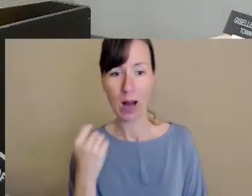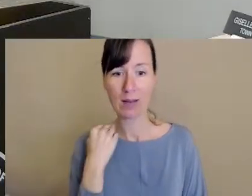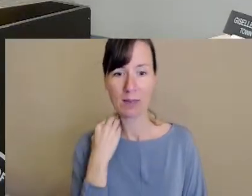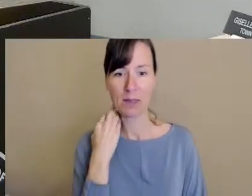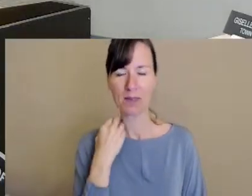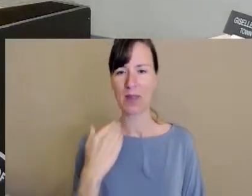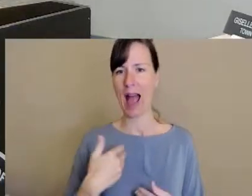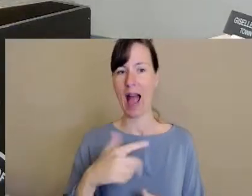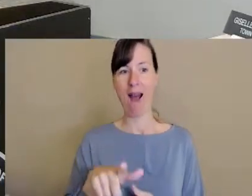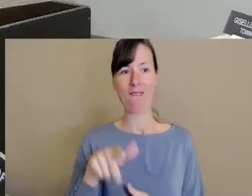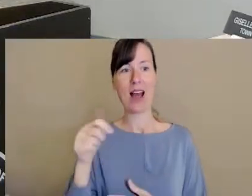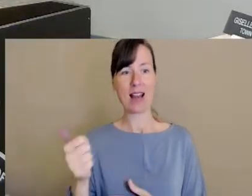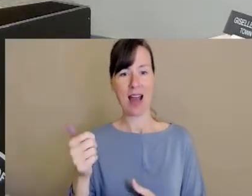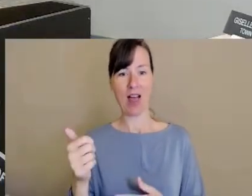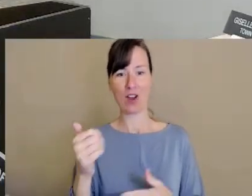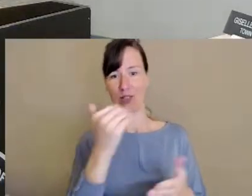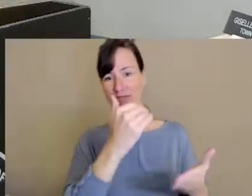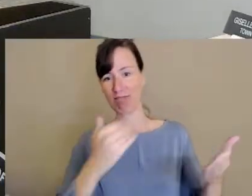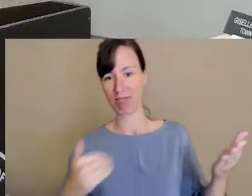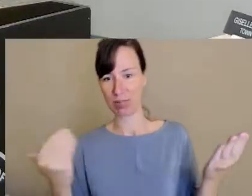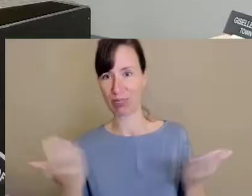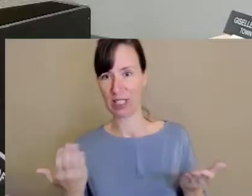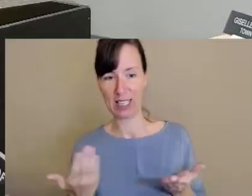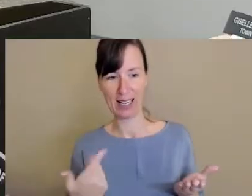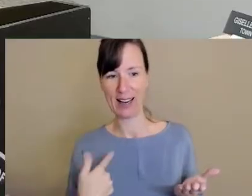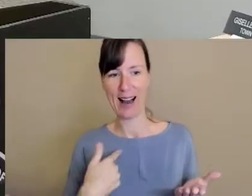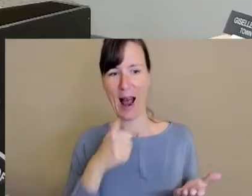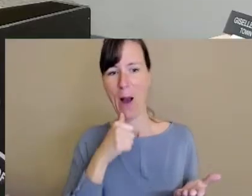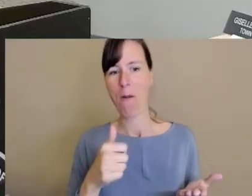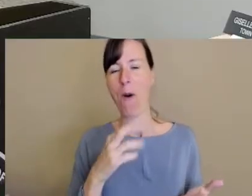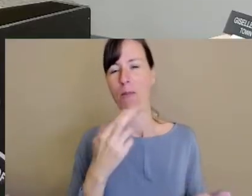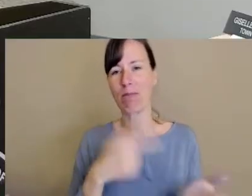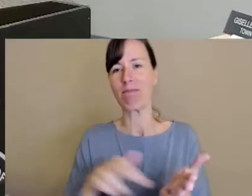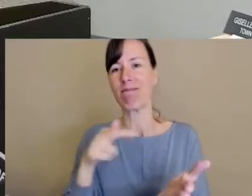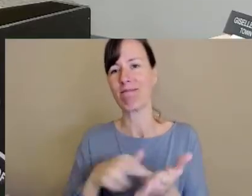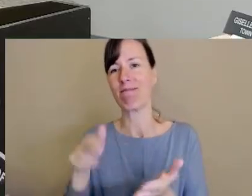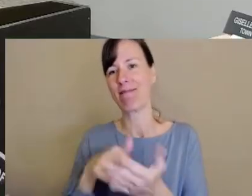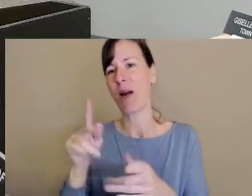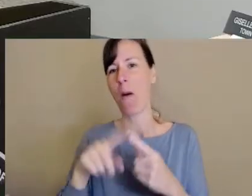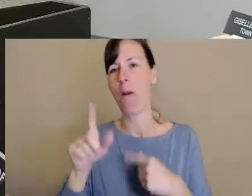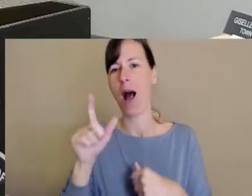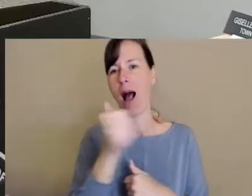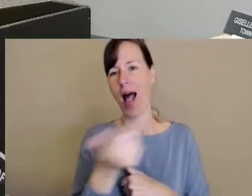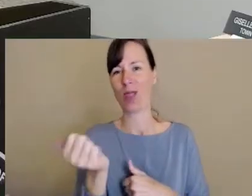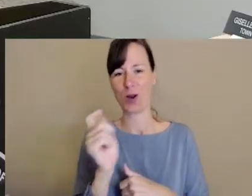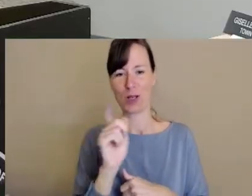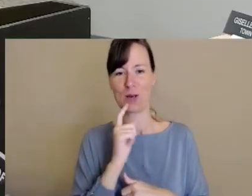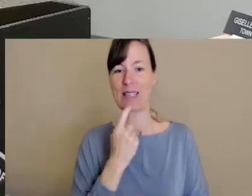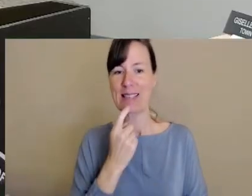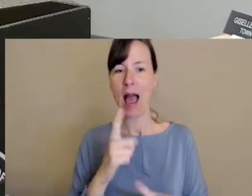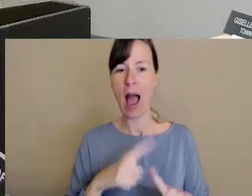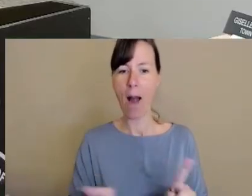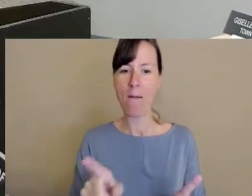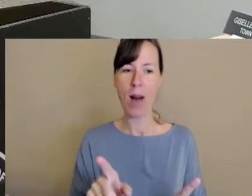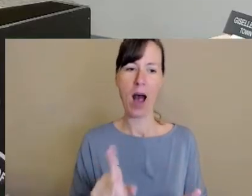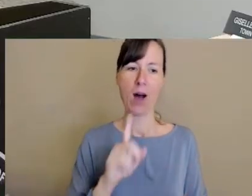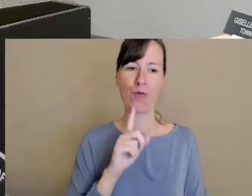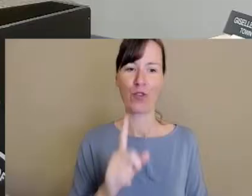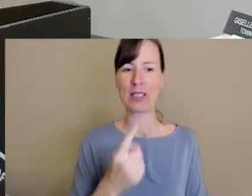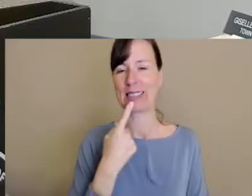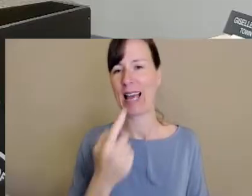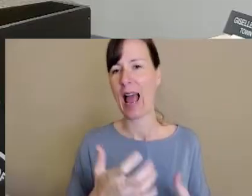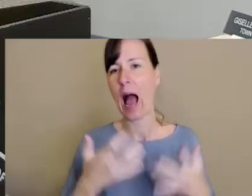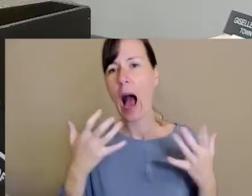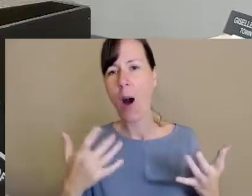being totally redundant over everything that everyone else is saying of how much we value this